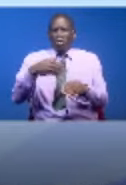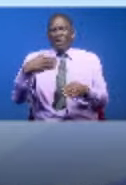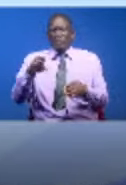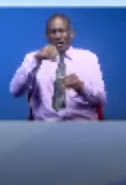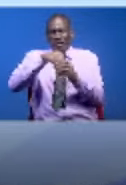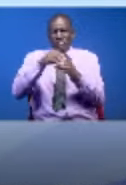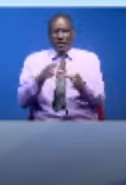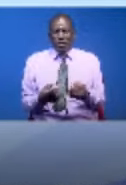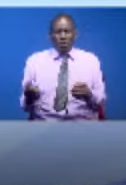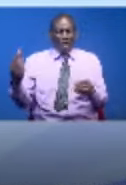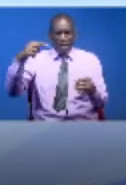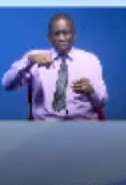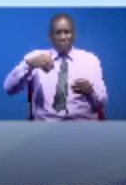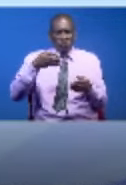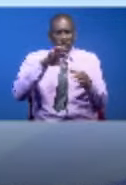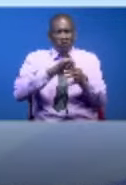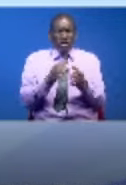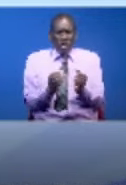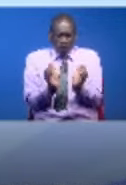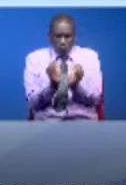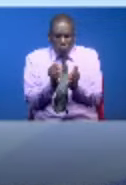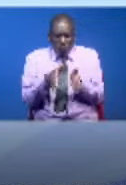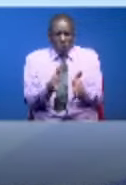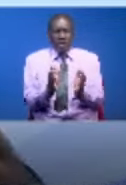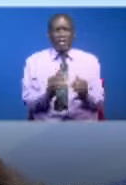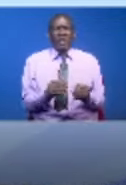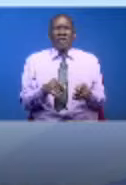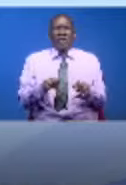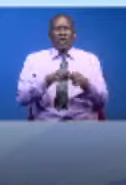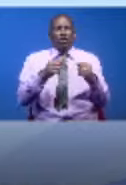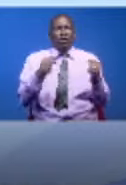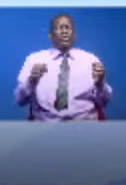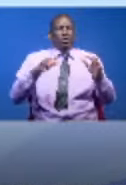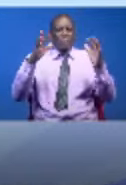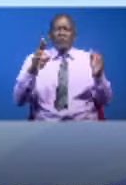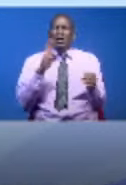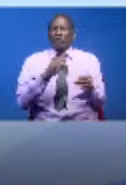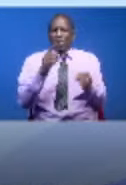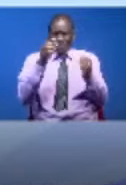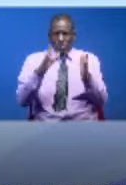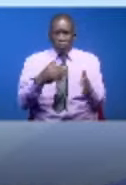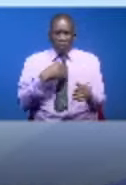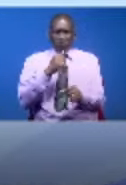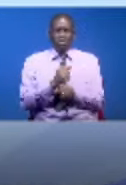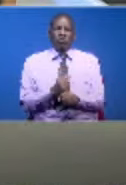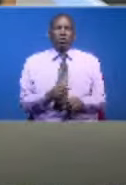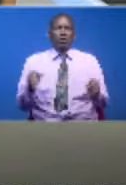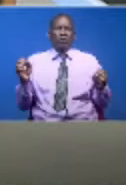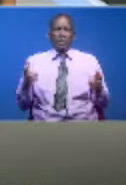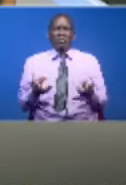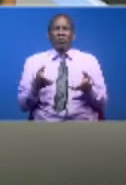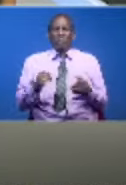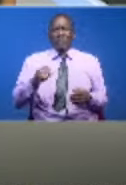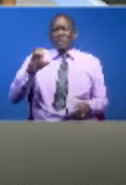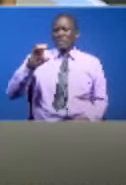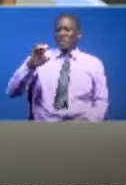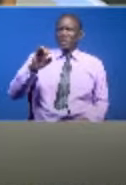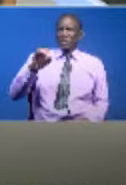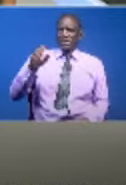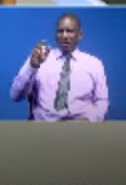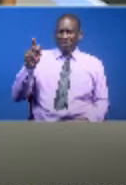actually come in and play in smaller size chunks as opposed to a big risk that one person has to carry. All right. Yeah. And Cecilia, even as we speak about the